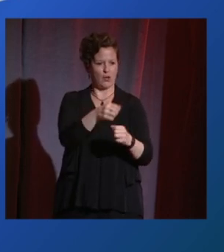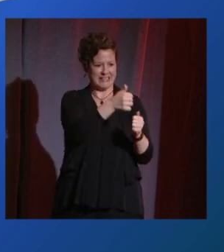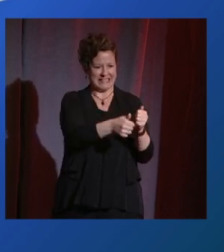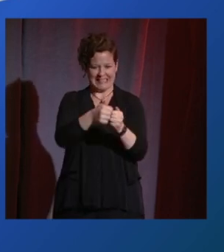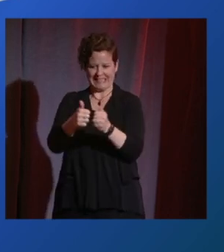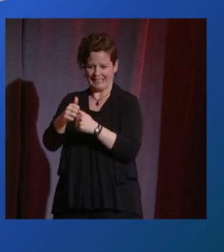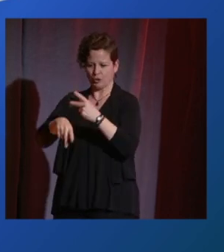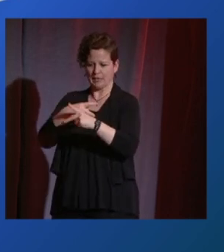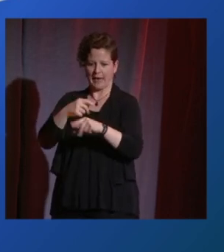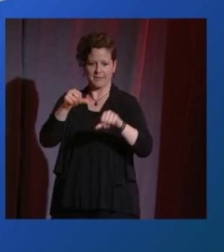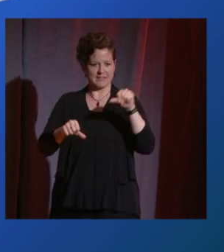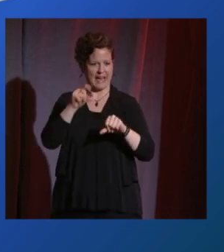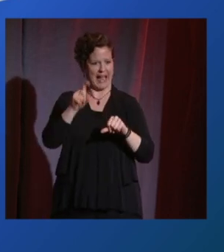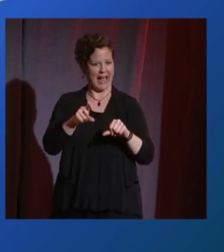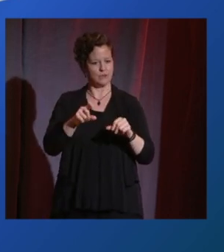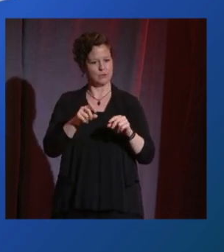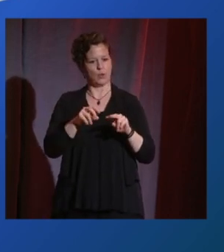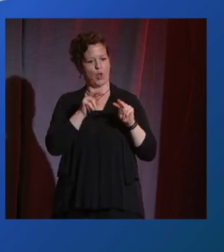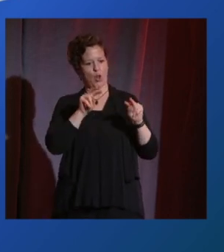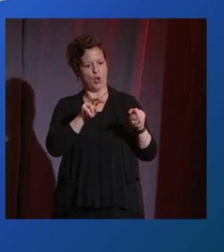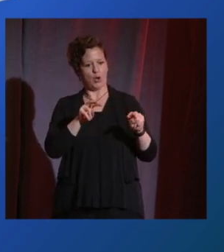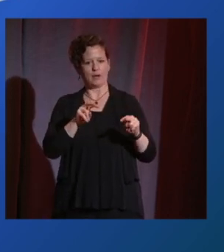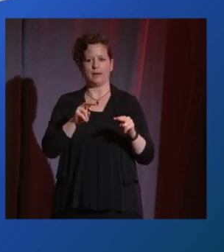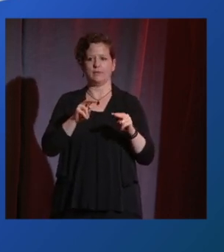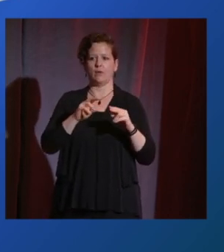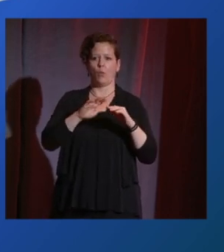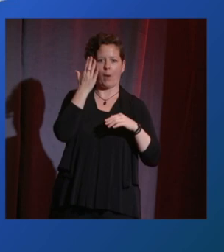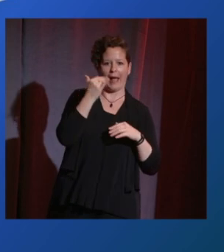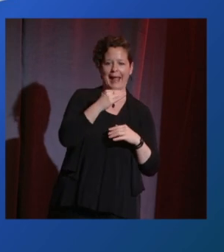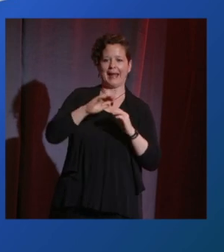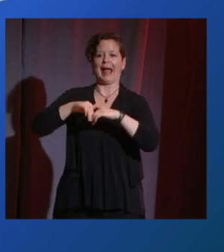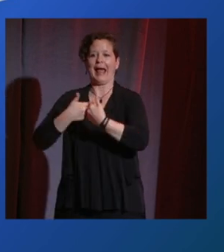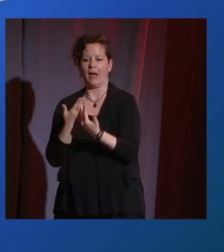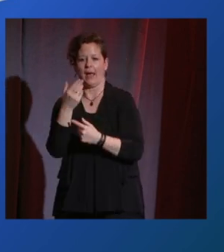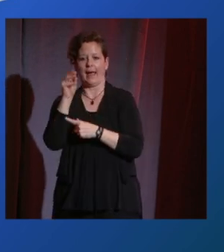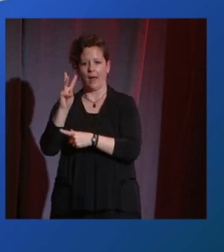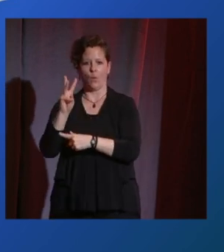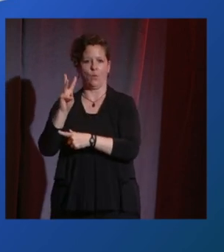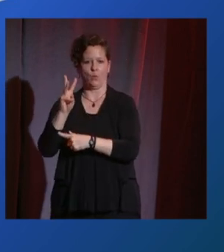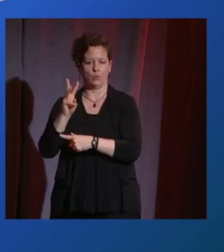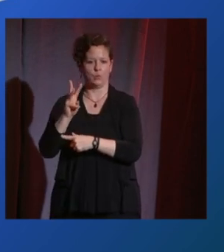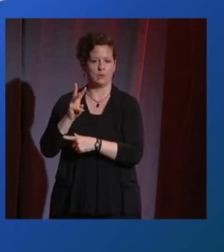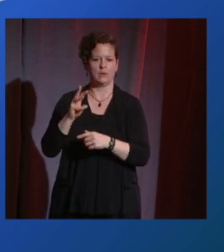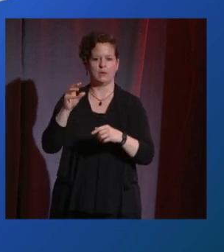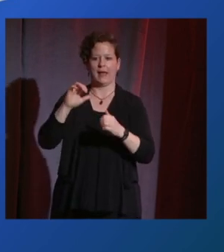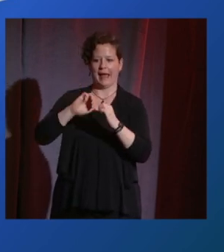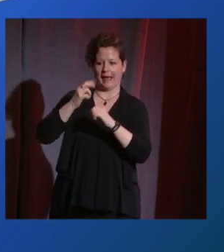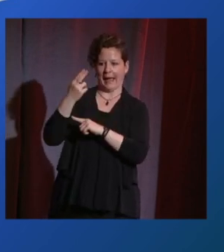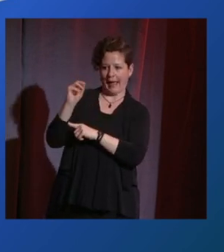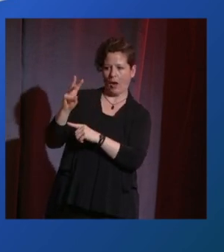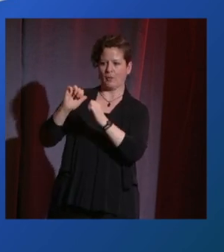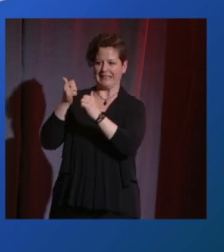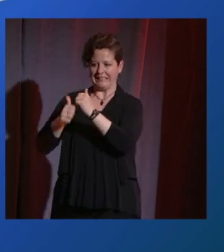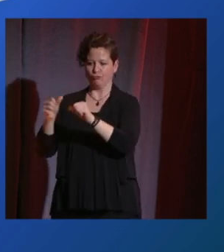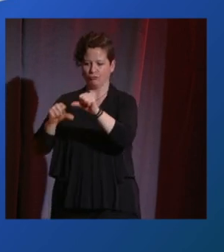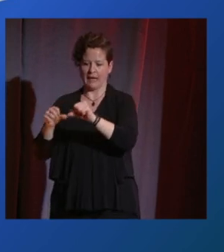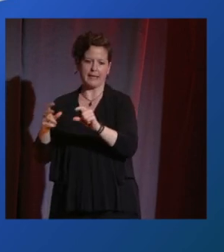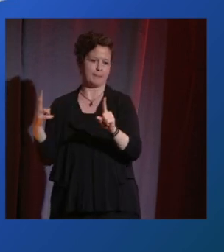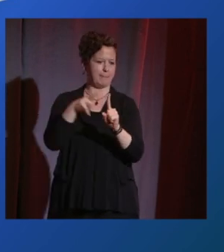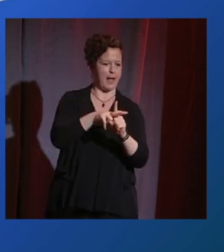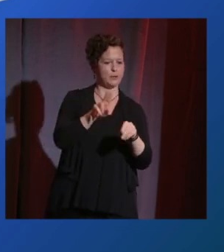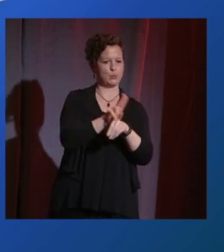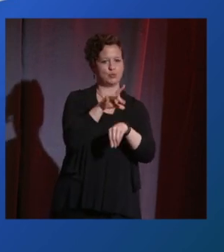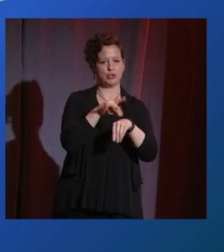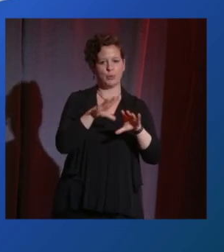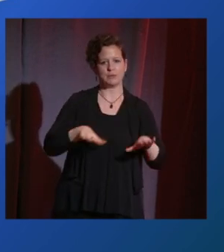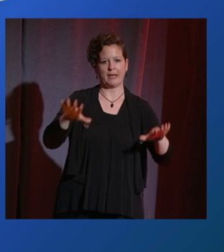how you actually measure the timeliness of whether a task is getting done so geospatial was